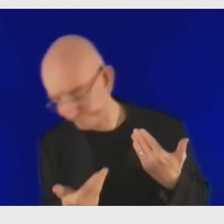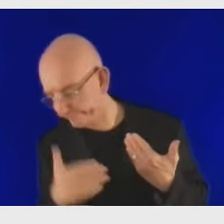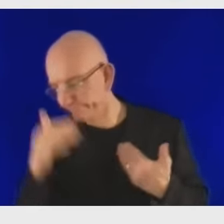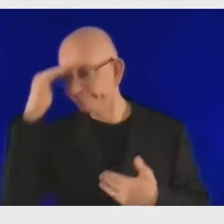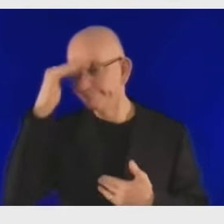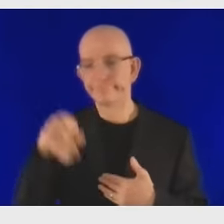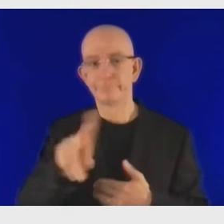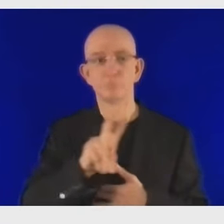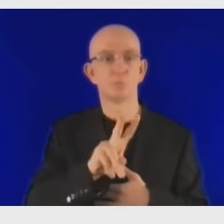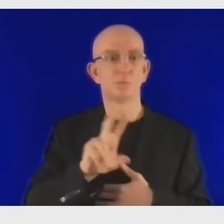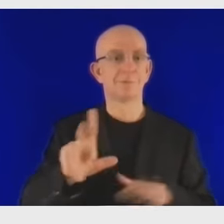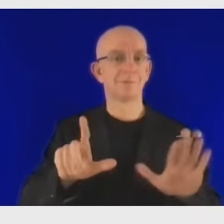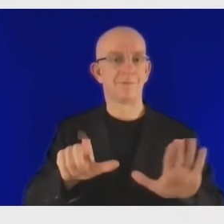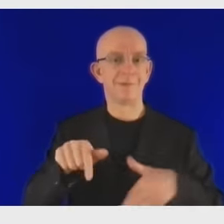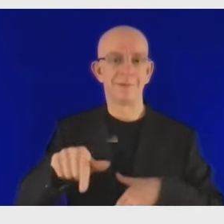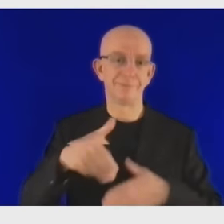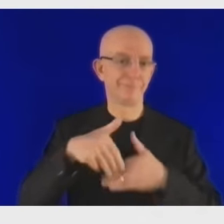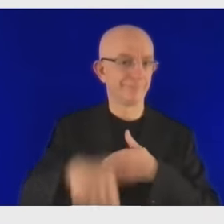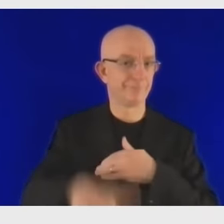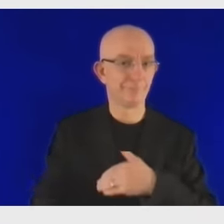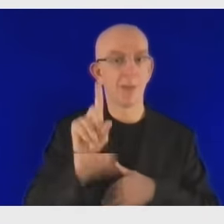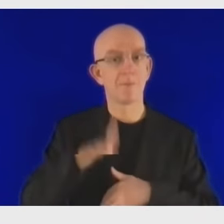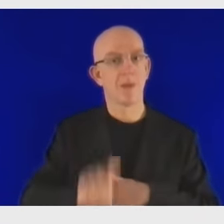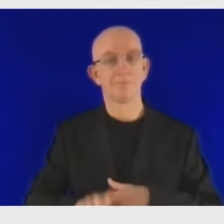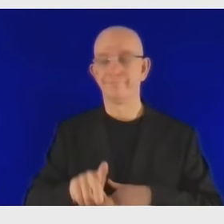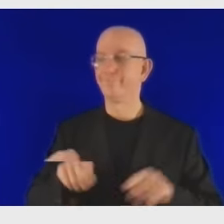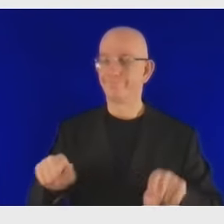the agendas that we have in front of us.